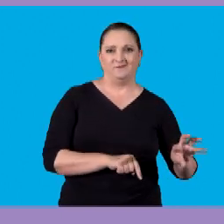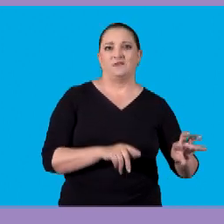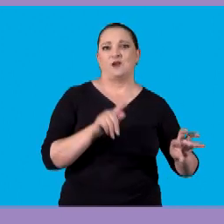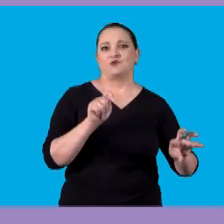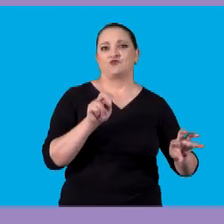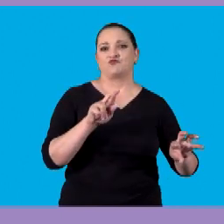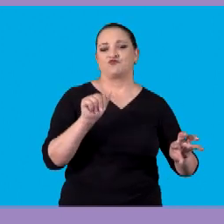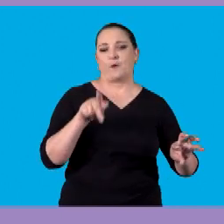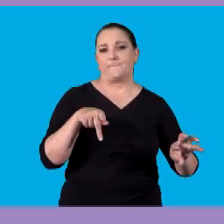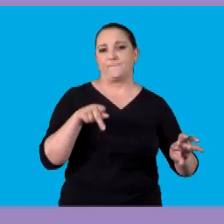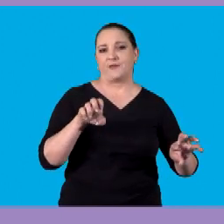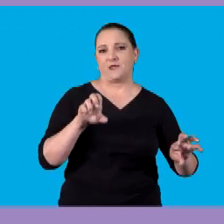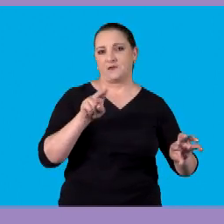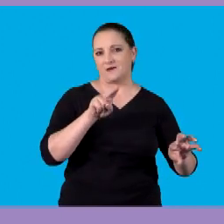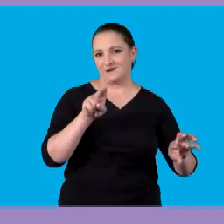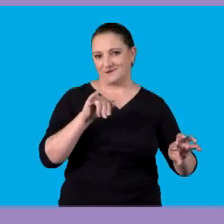And remember,